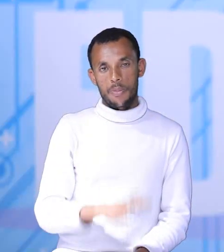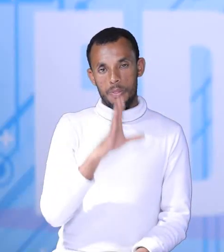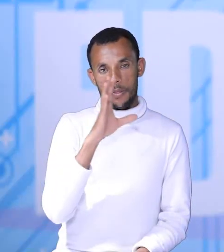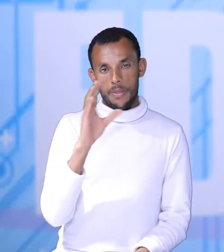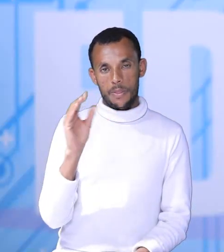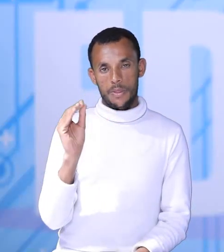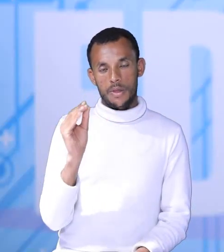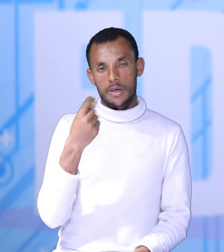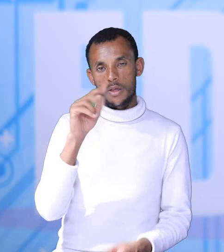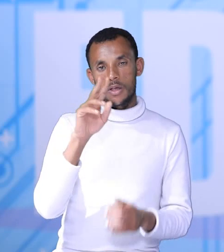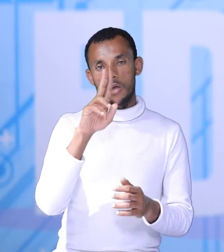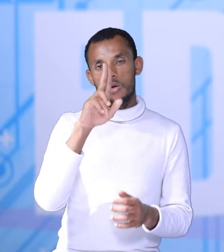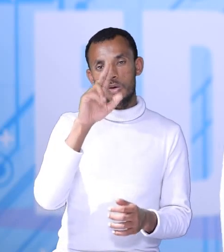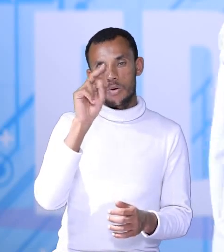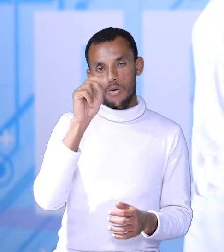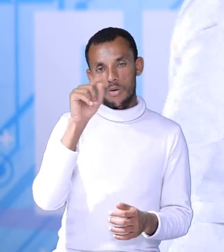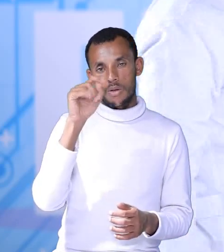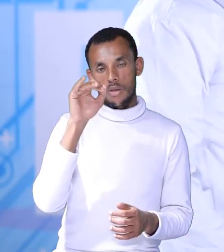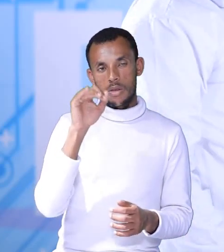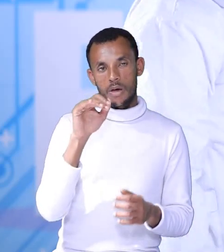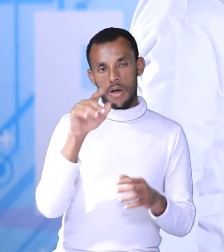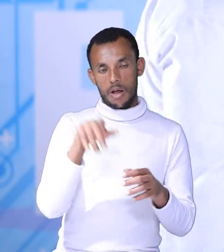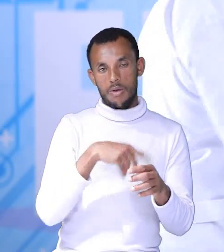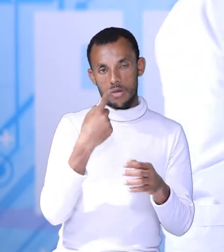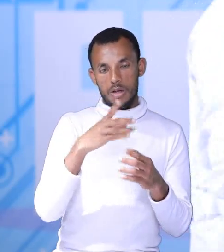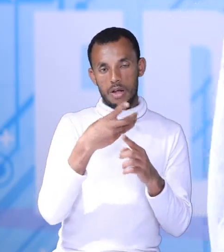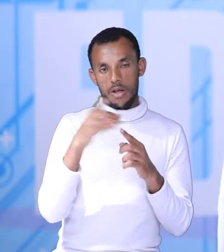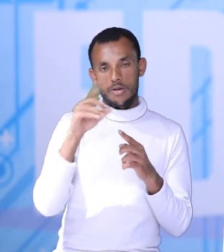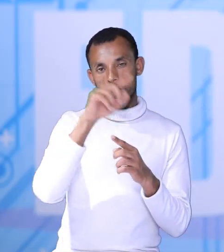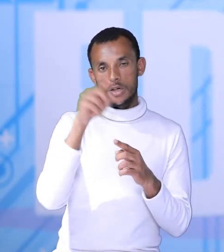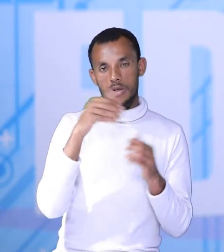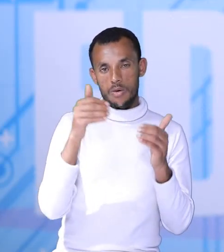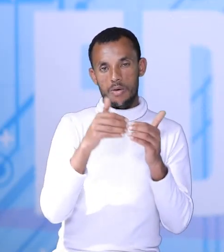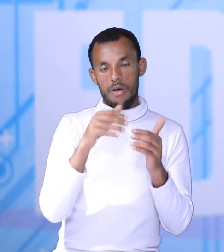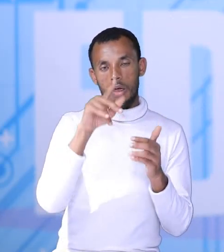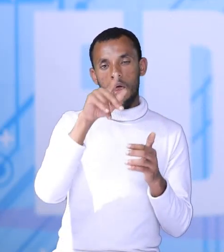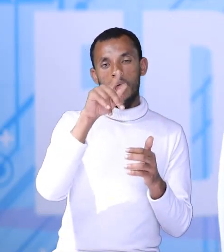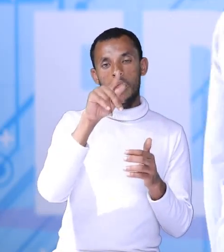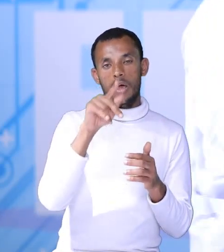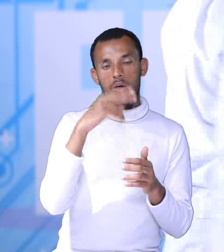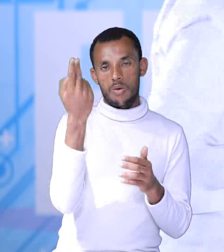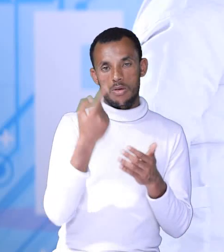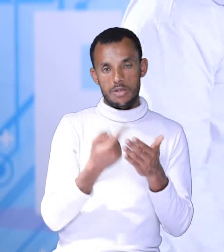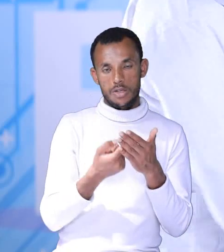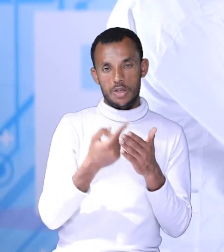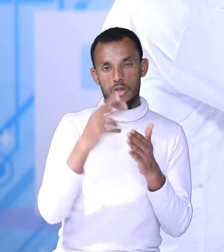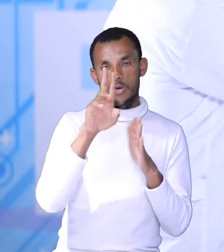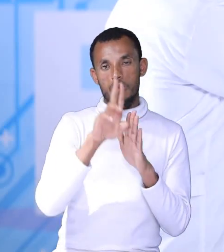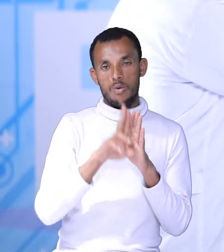and the unit vector along the direction of z, it is k. Using this unit